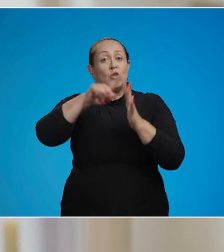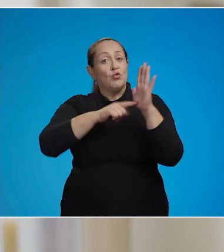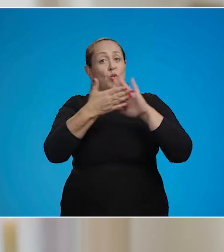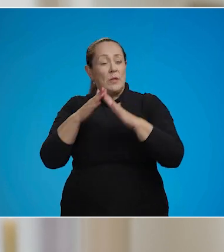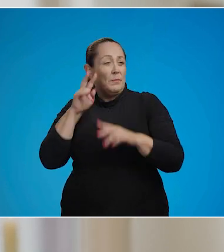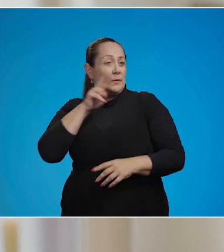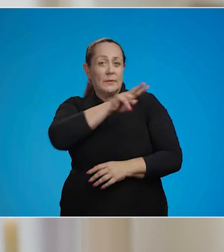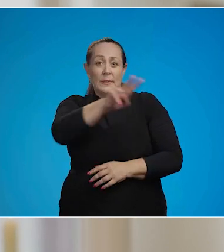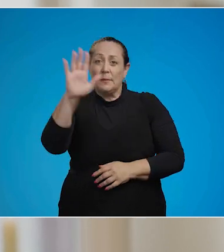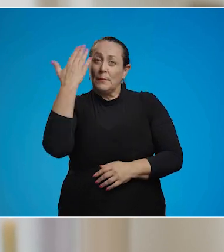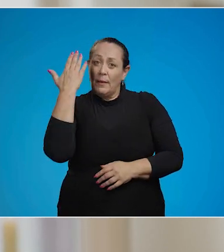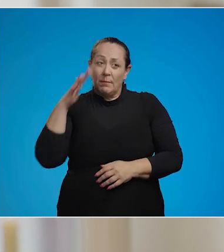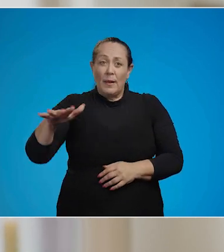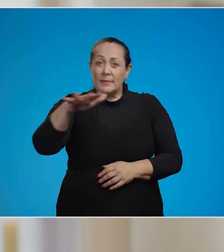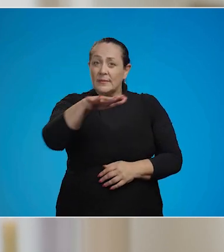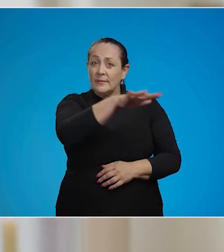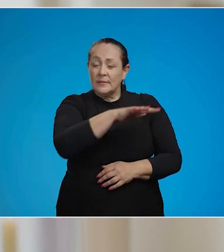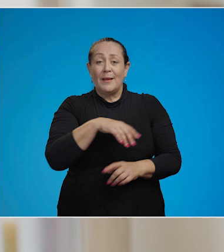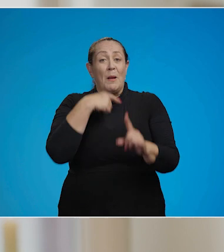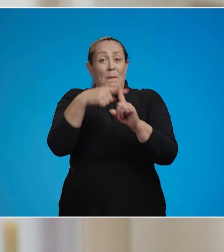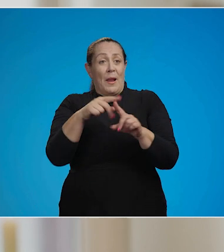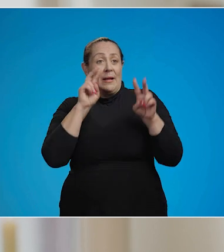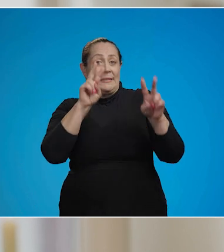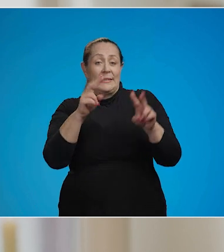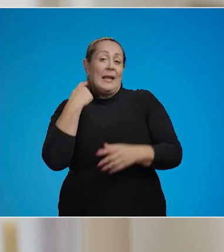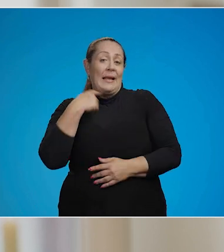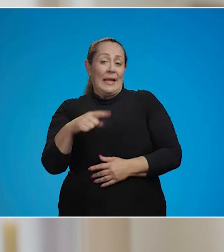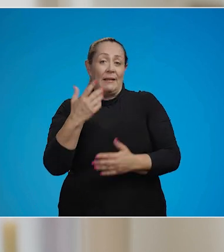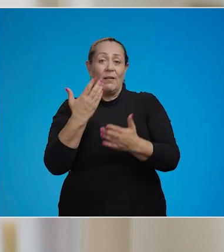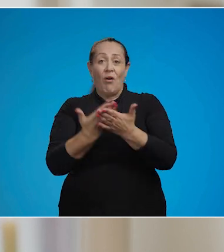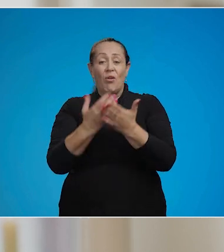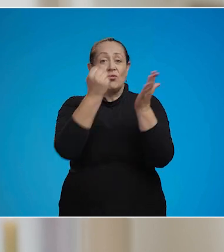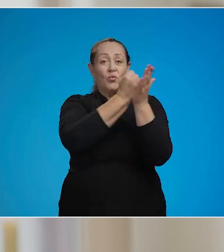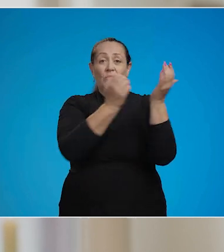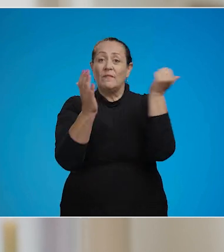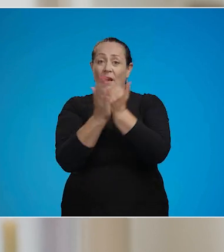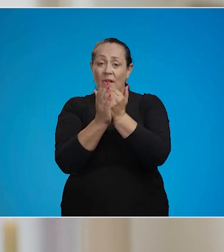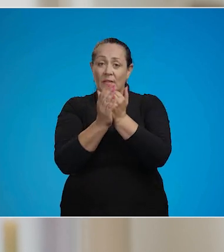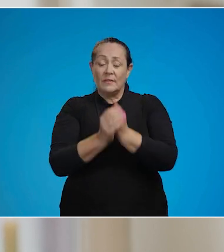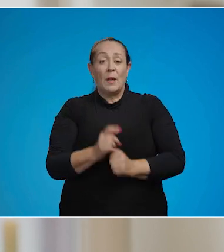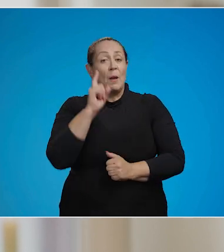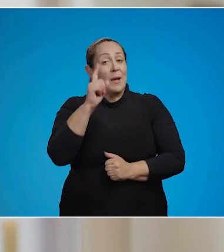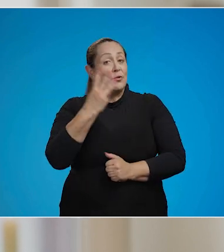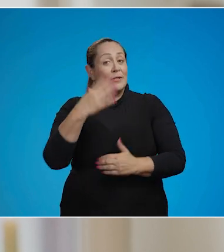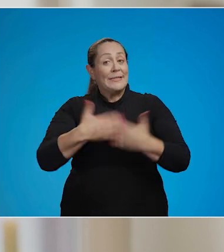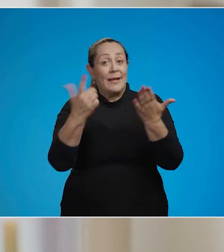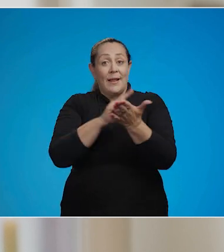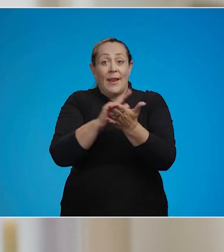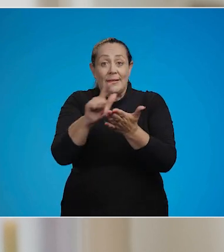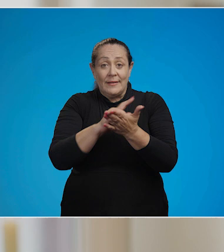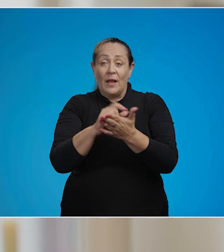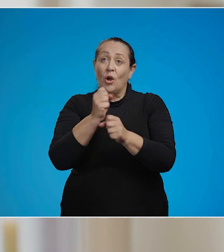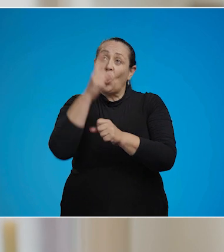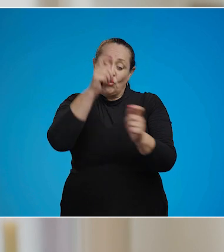itself, and also to the fact that they killed him by hanging him on a tree. Yet 3 days